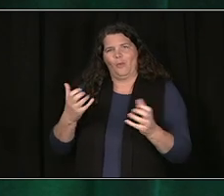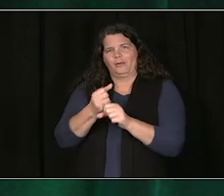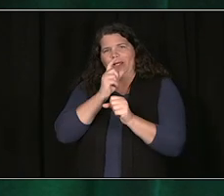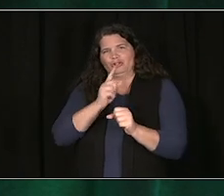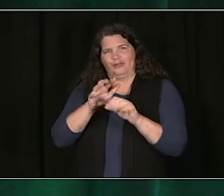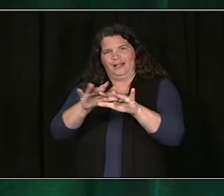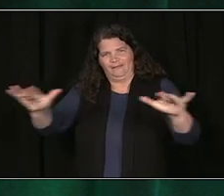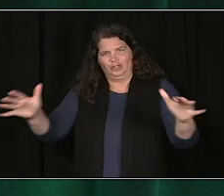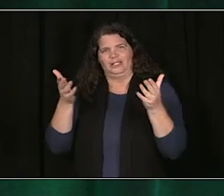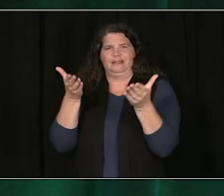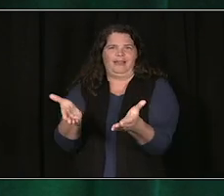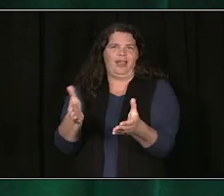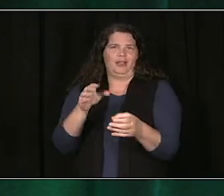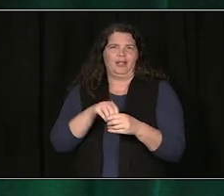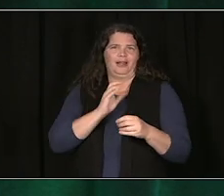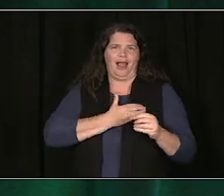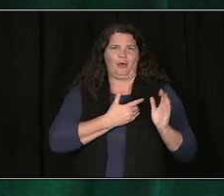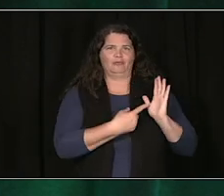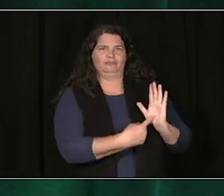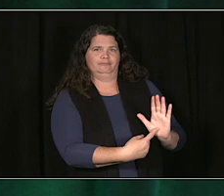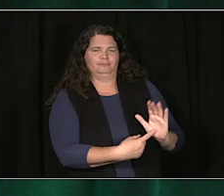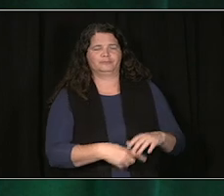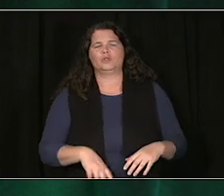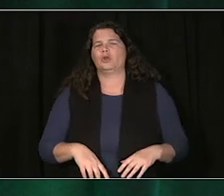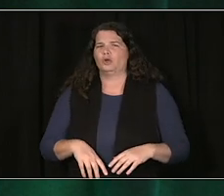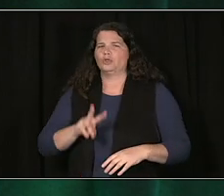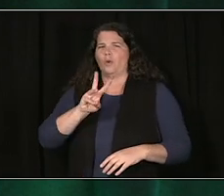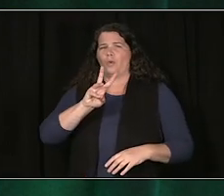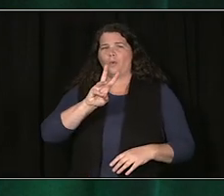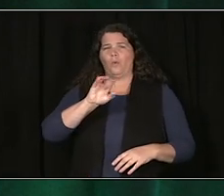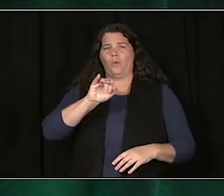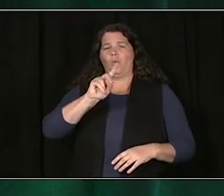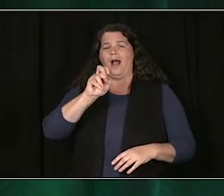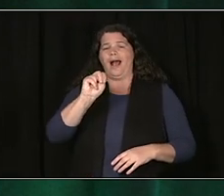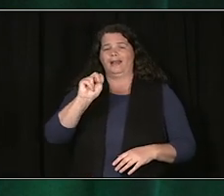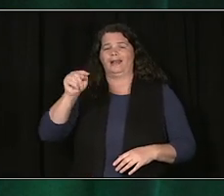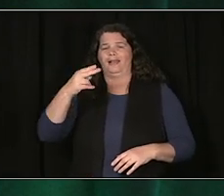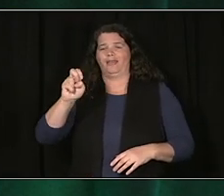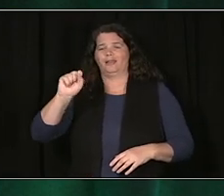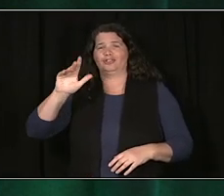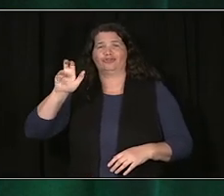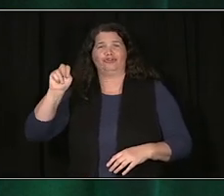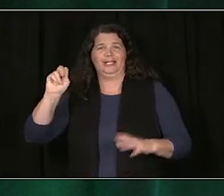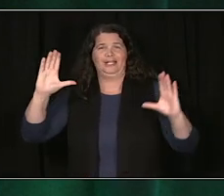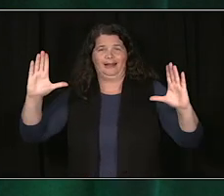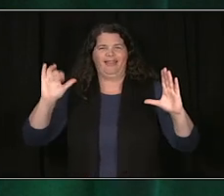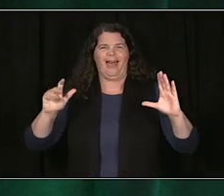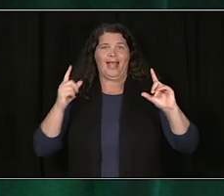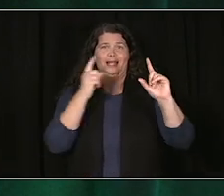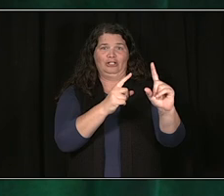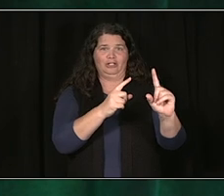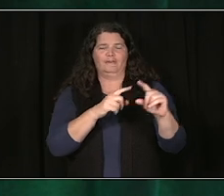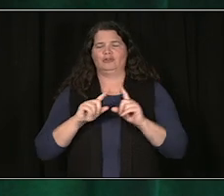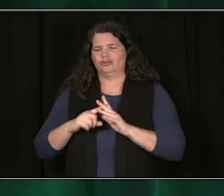see, I mean, Widen the Screen is, as I mentioned, an umbrella. There's a lot of different initiatives that fall under it. We started really first with Black